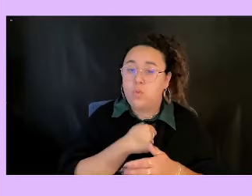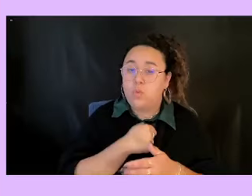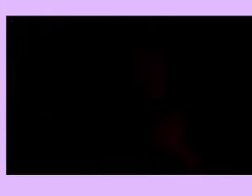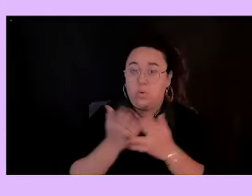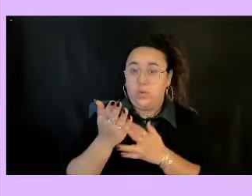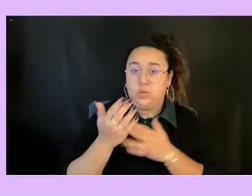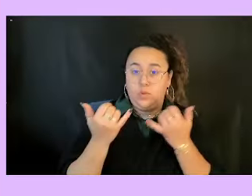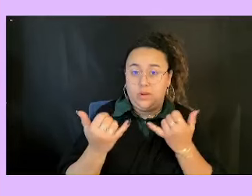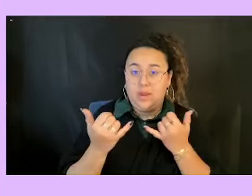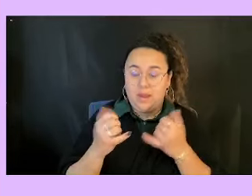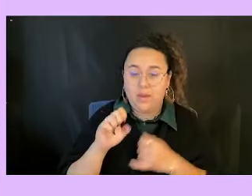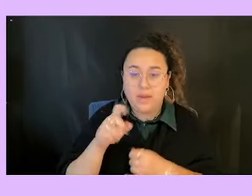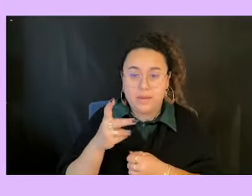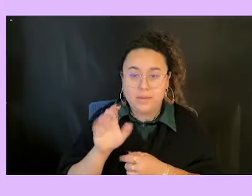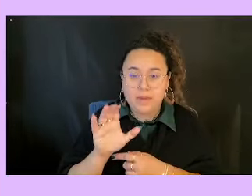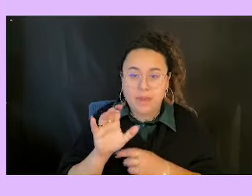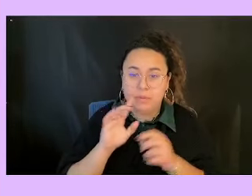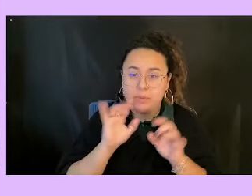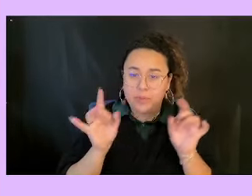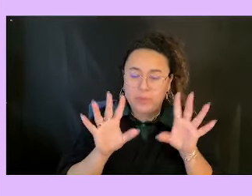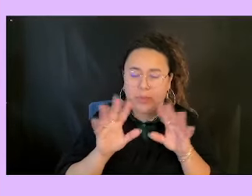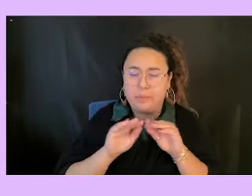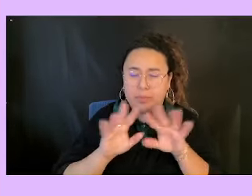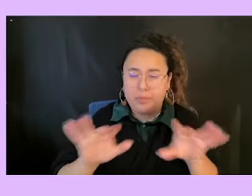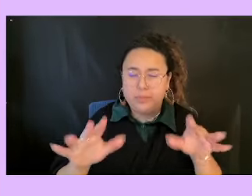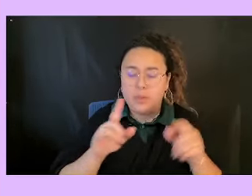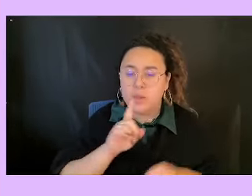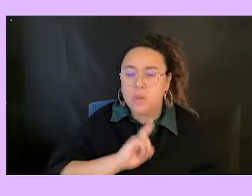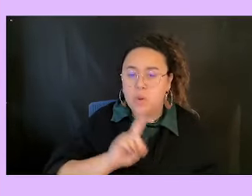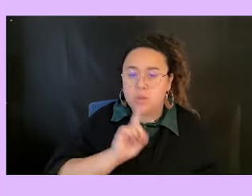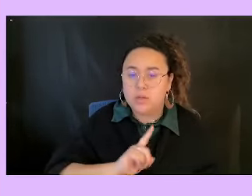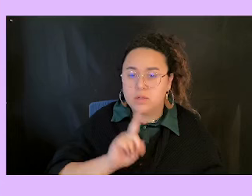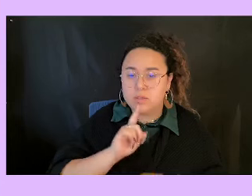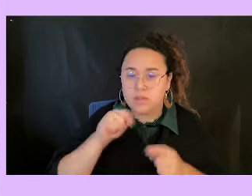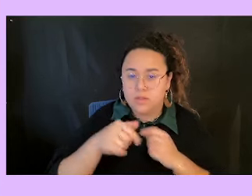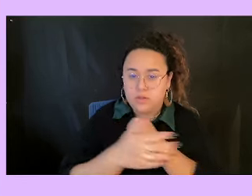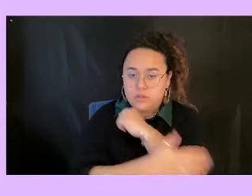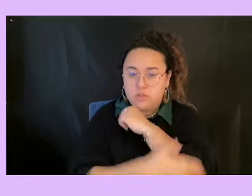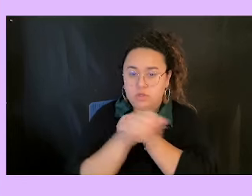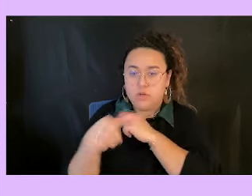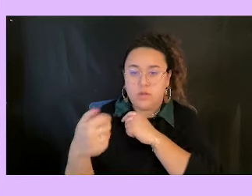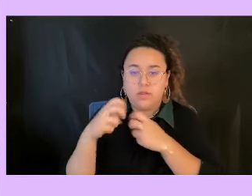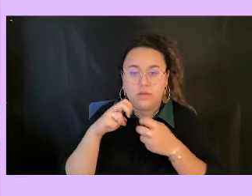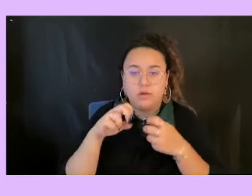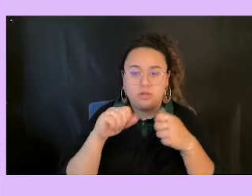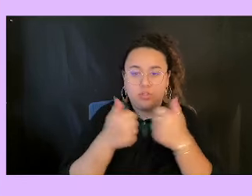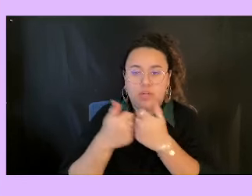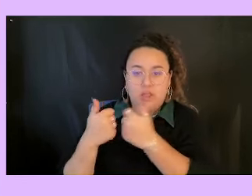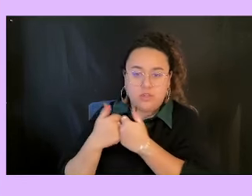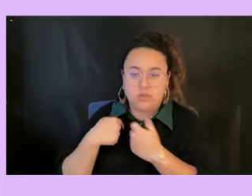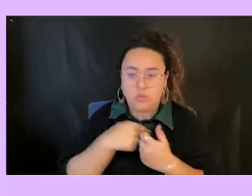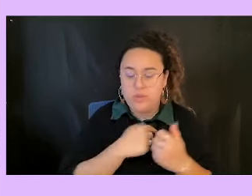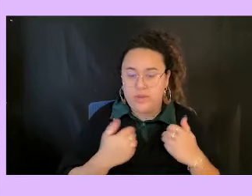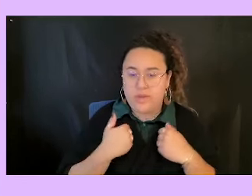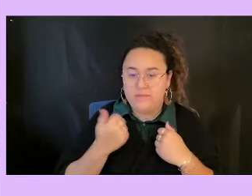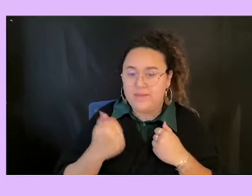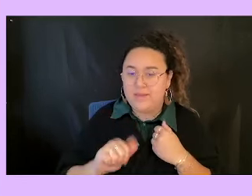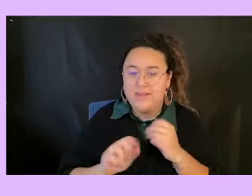of loneliness in the country among all the other challenges we've got. So anything that builds